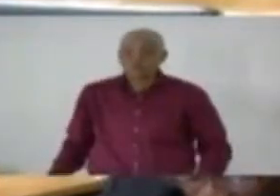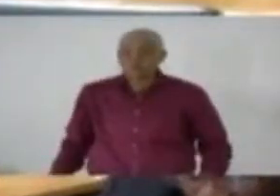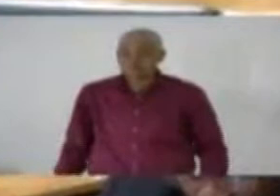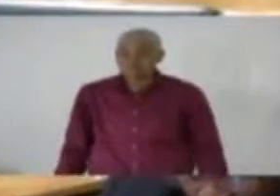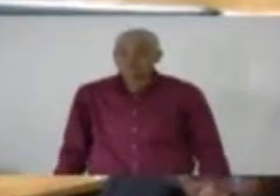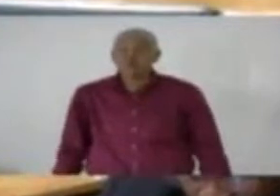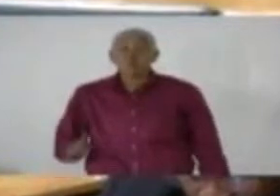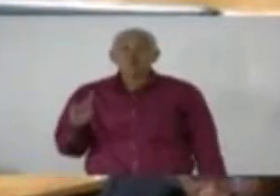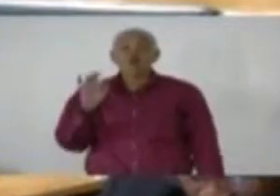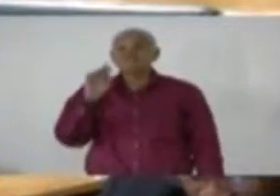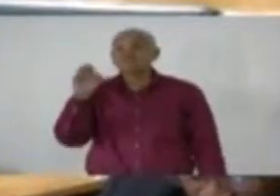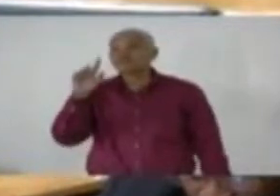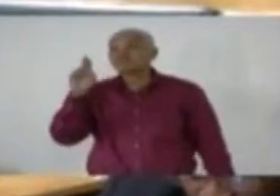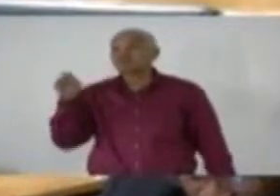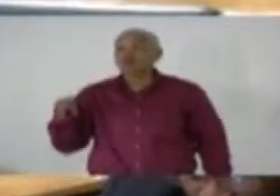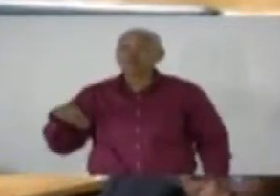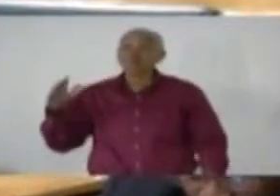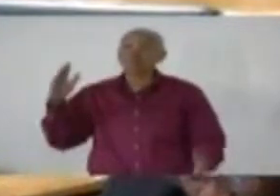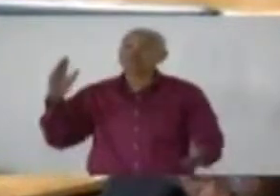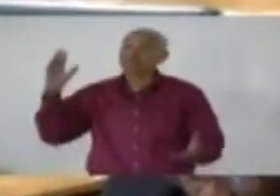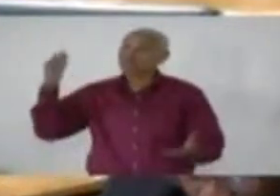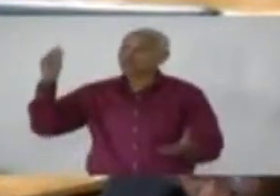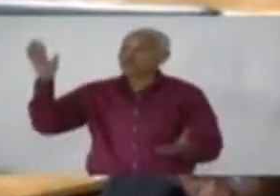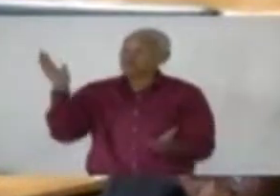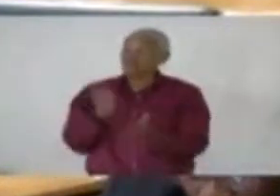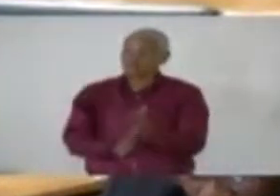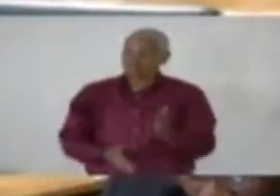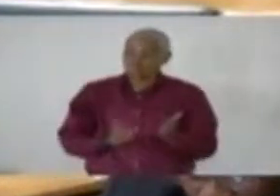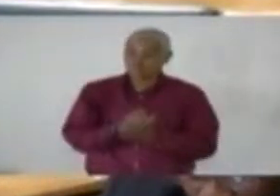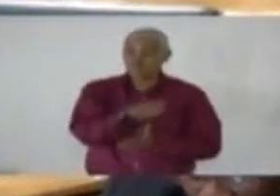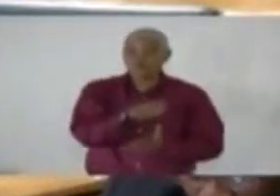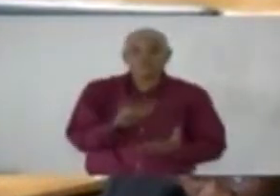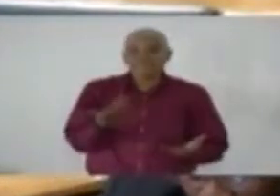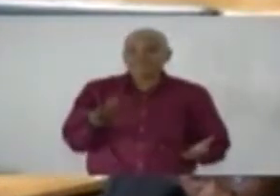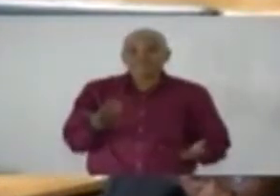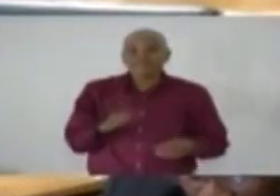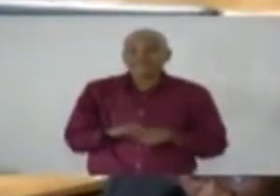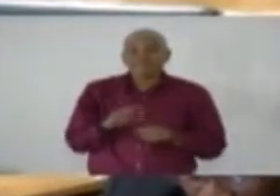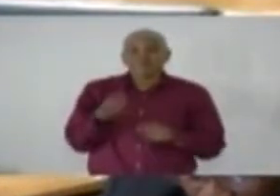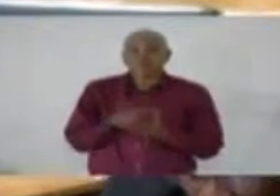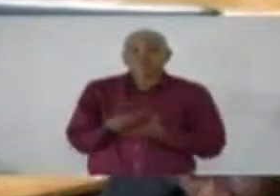dwarfs everything. Now, Mr. President,